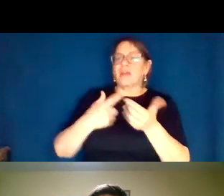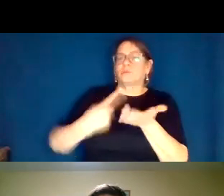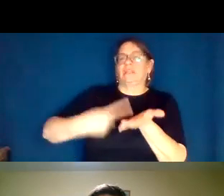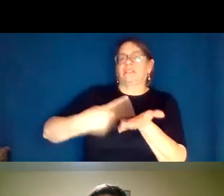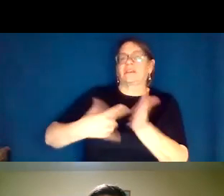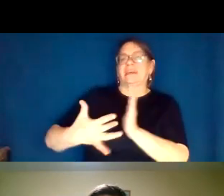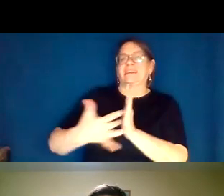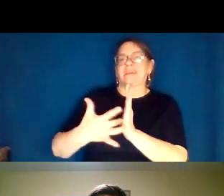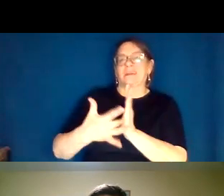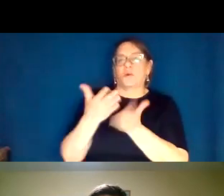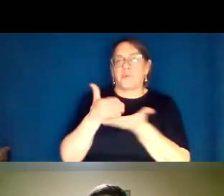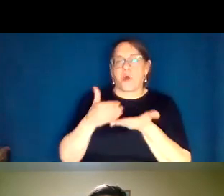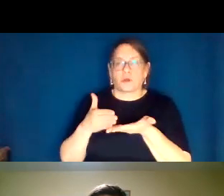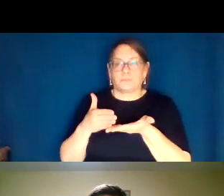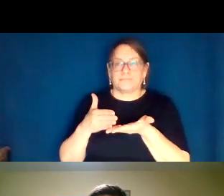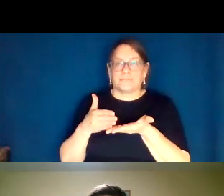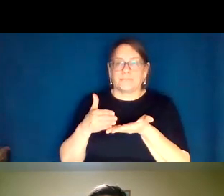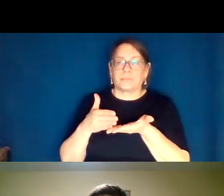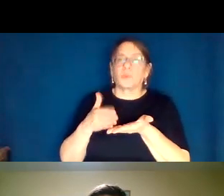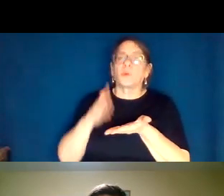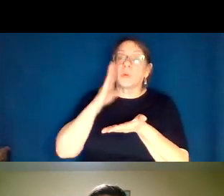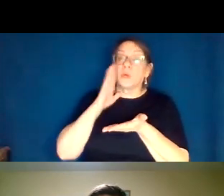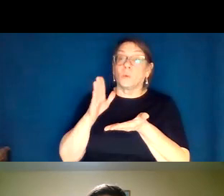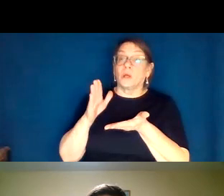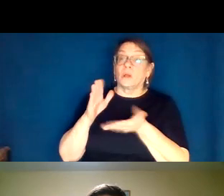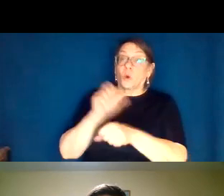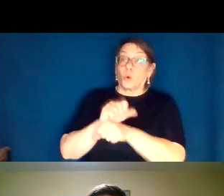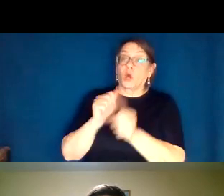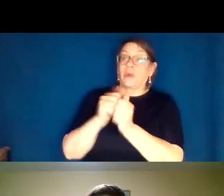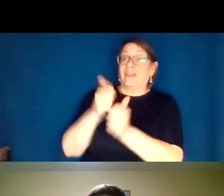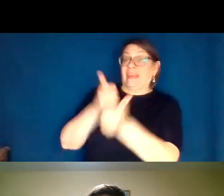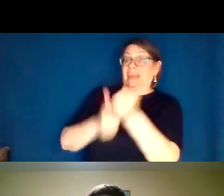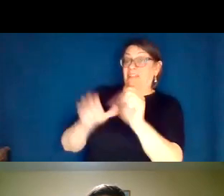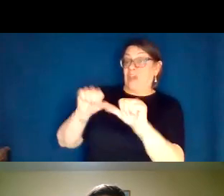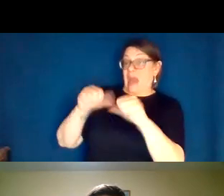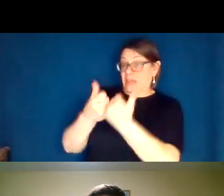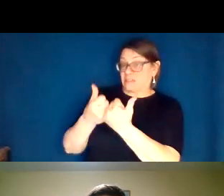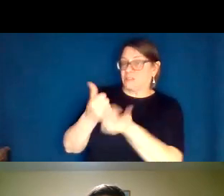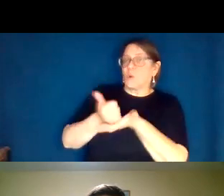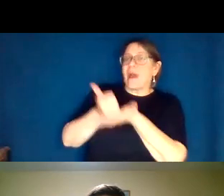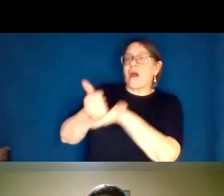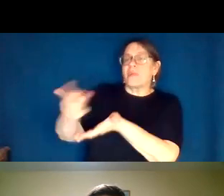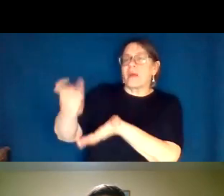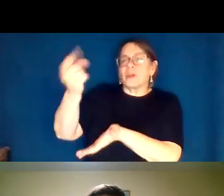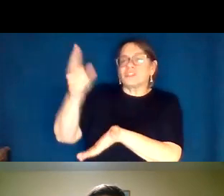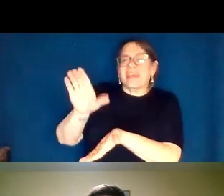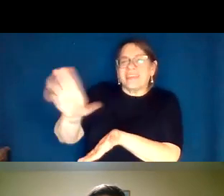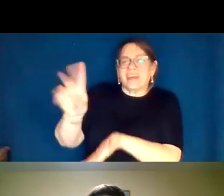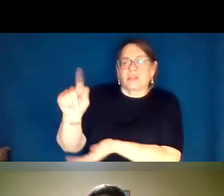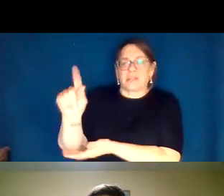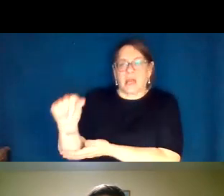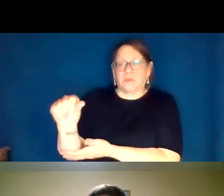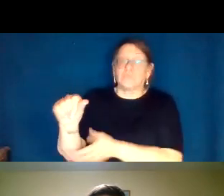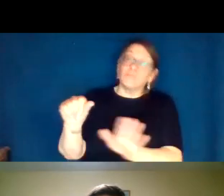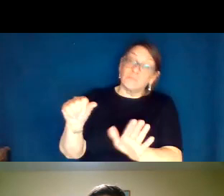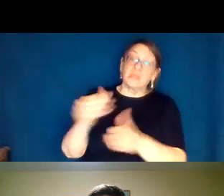of things, which is we will work with each data agency submitter to help them understand their data. Some agencies know more than others,